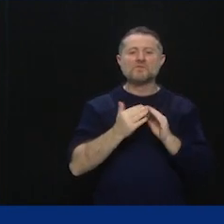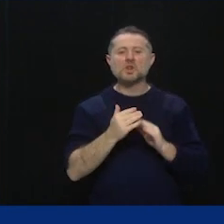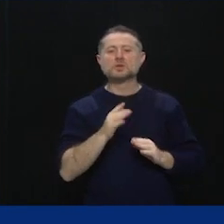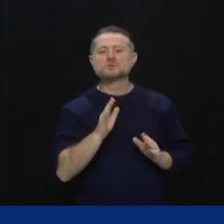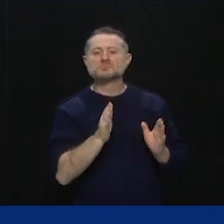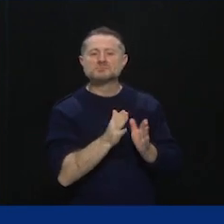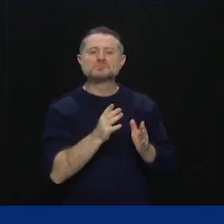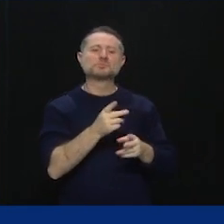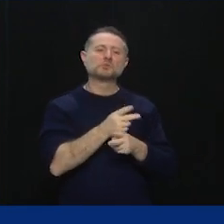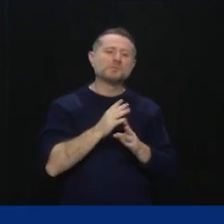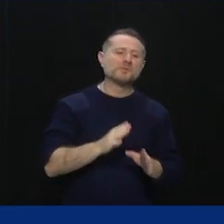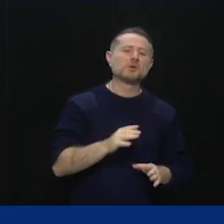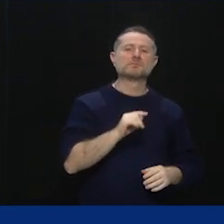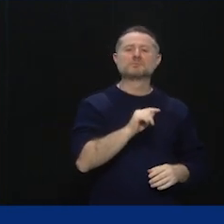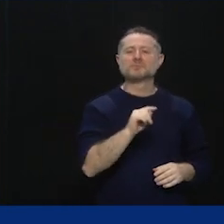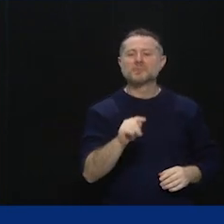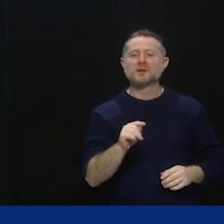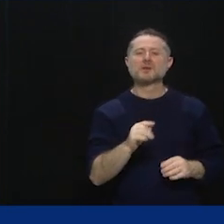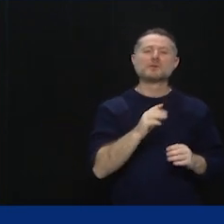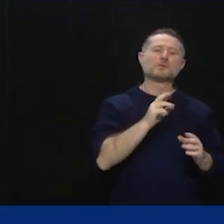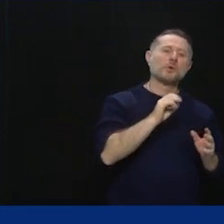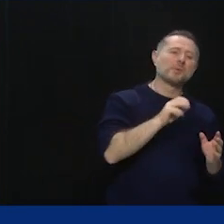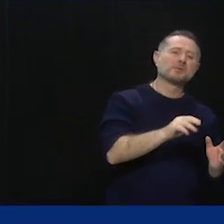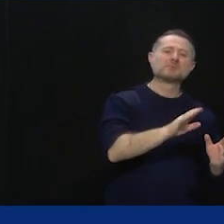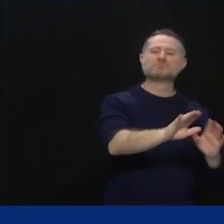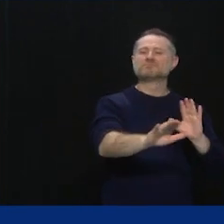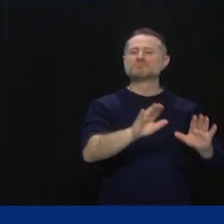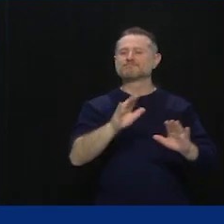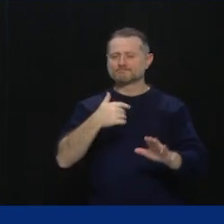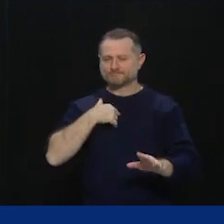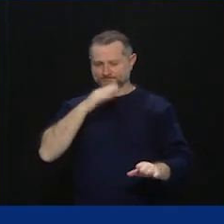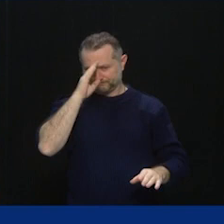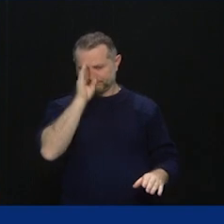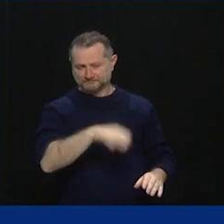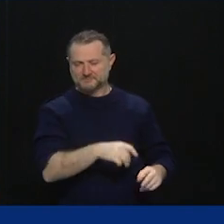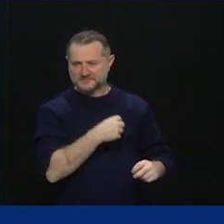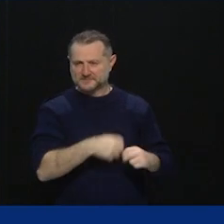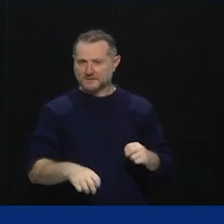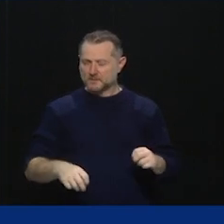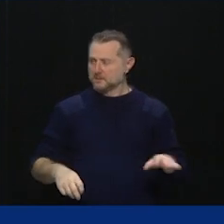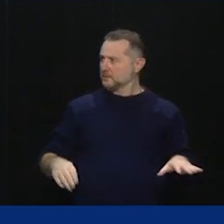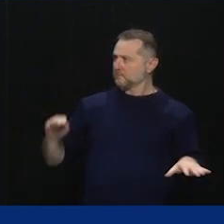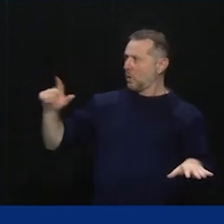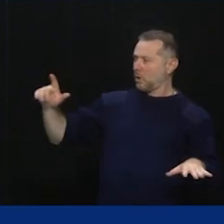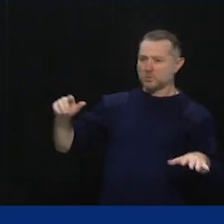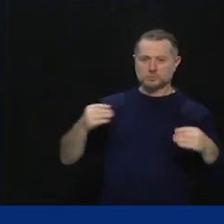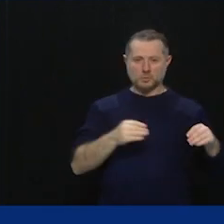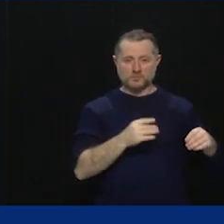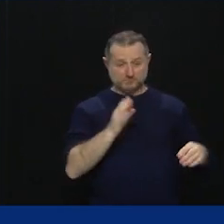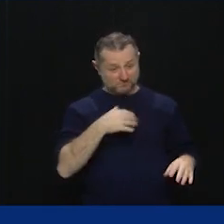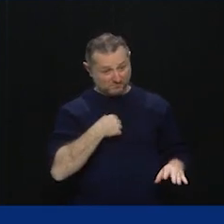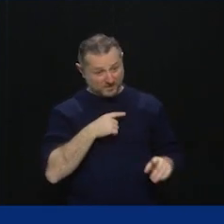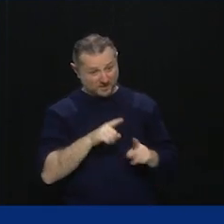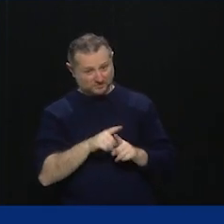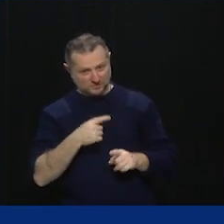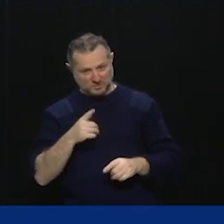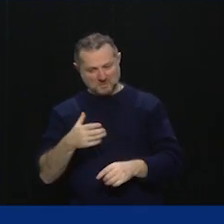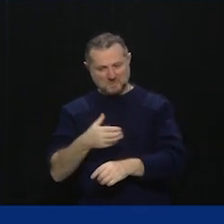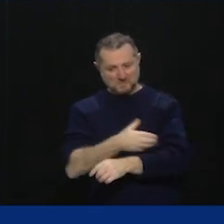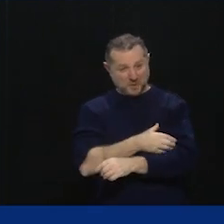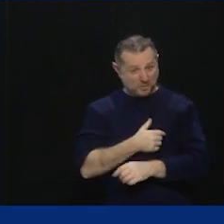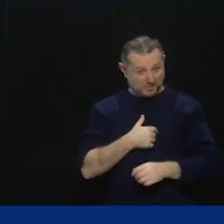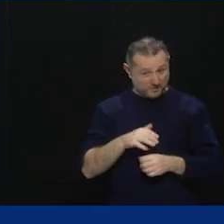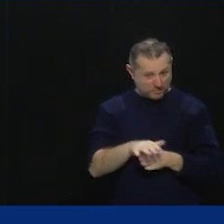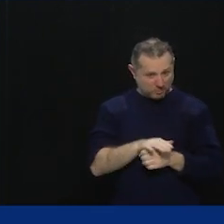know how tough it is, but I also know the power of local government because you're the closest to the people. And I work with my IDA for nearly a decade